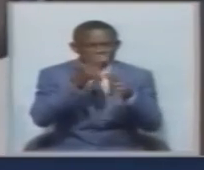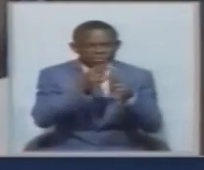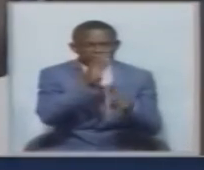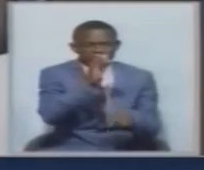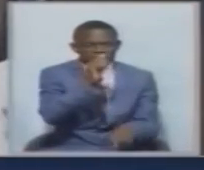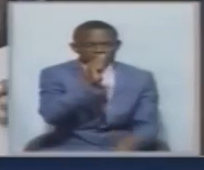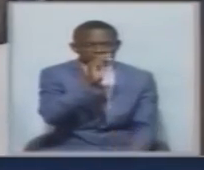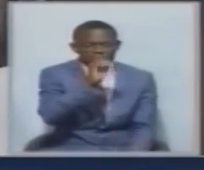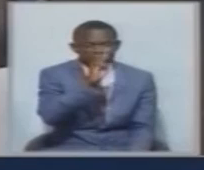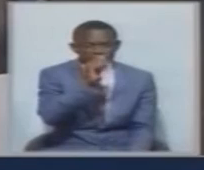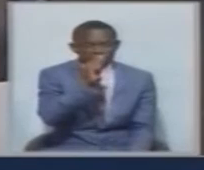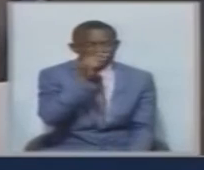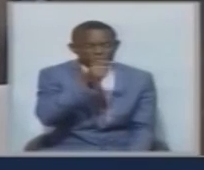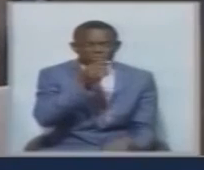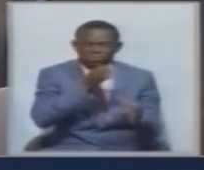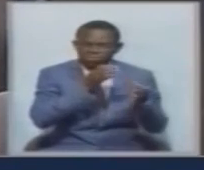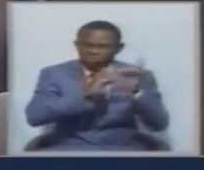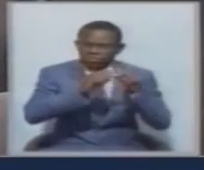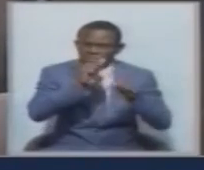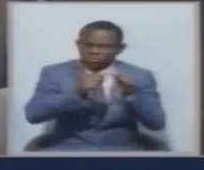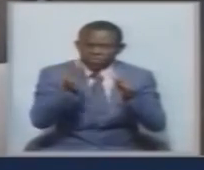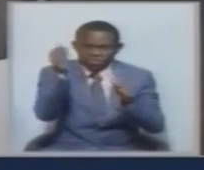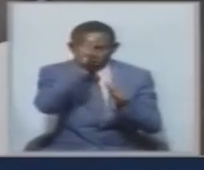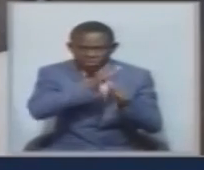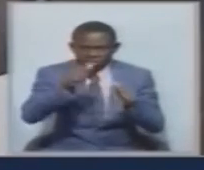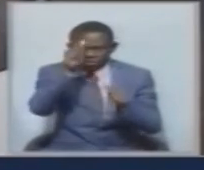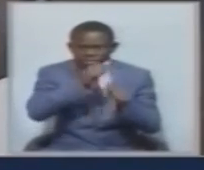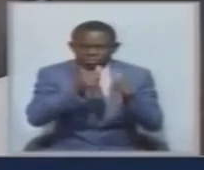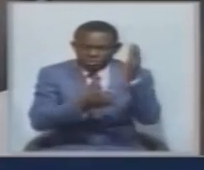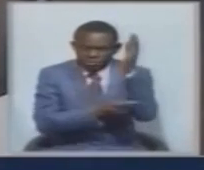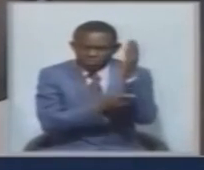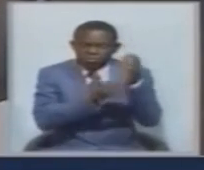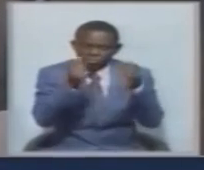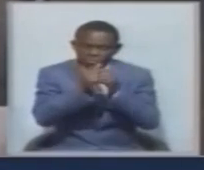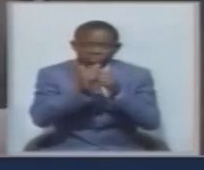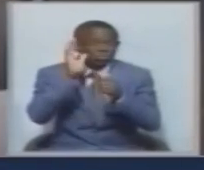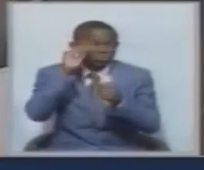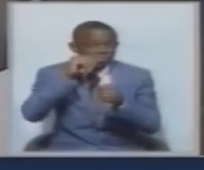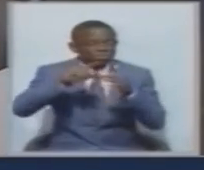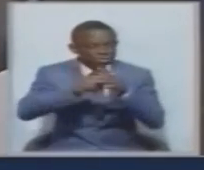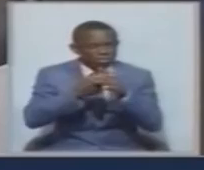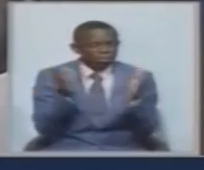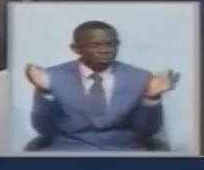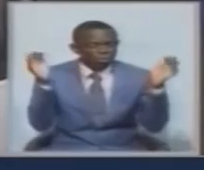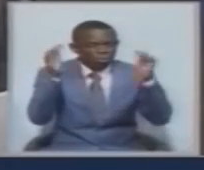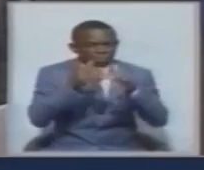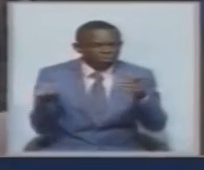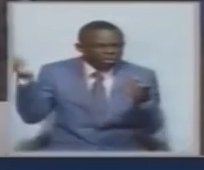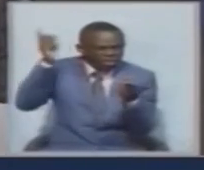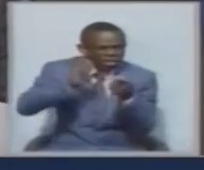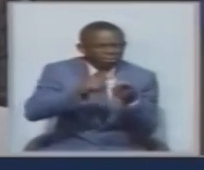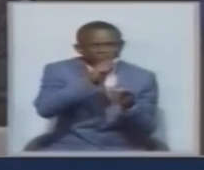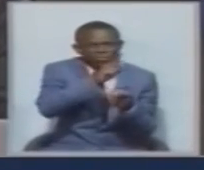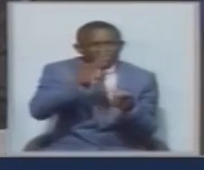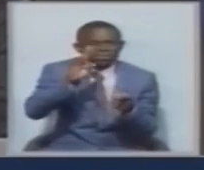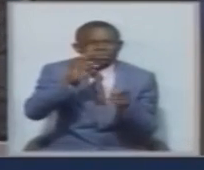was speaking about the annual meetings for the African Development Bank, set to start tomorrow, 23rd May, and will run up to 27th